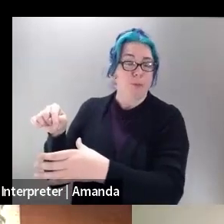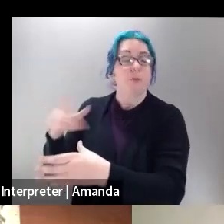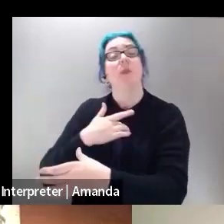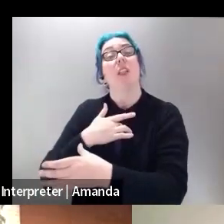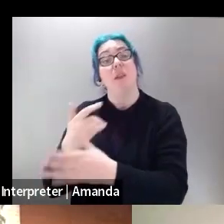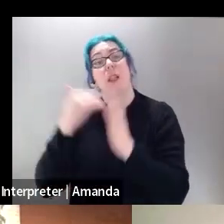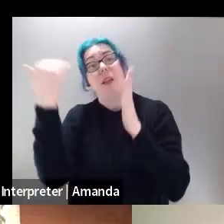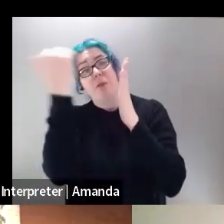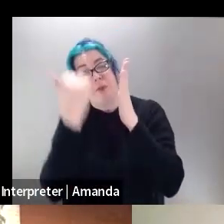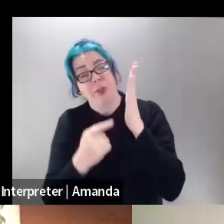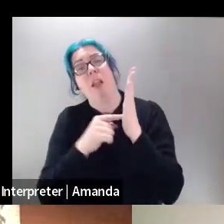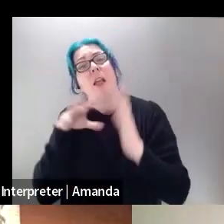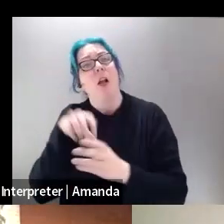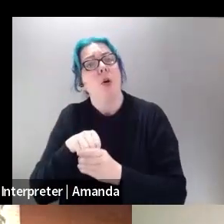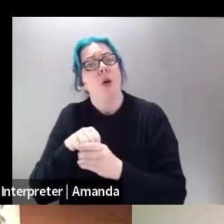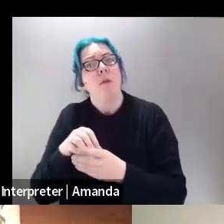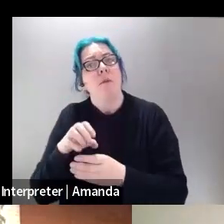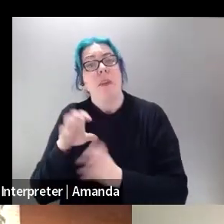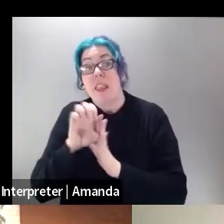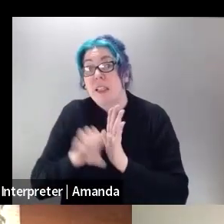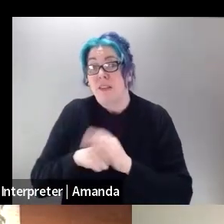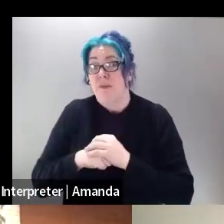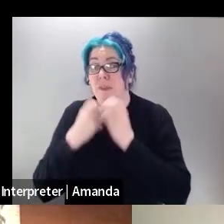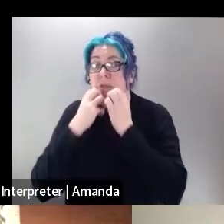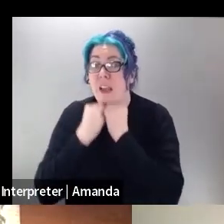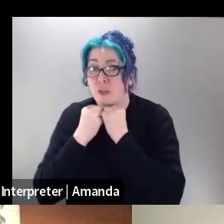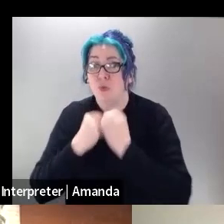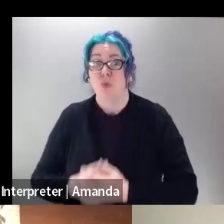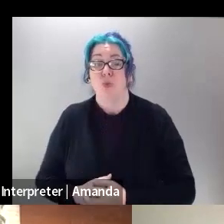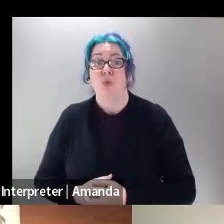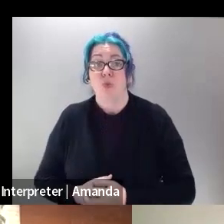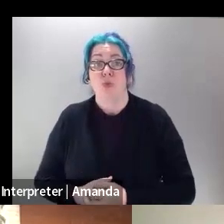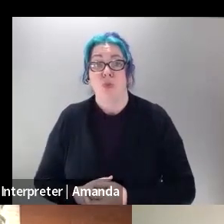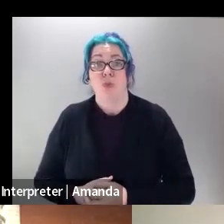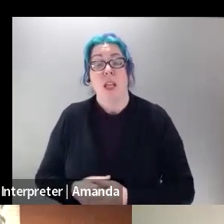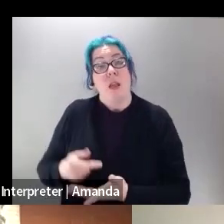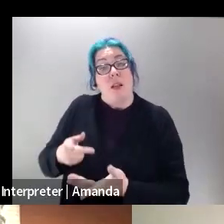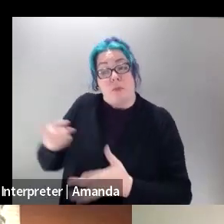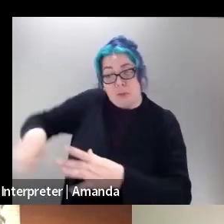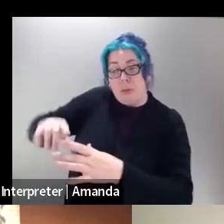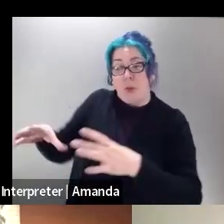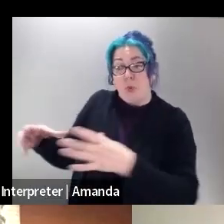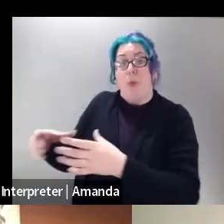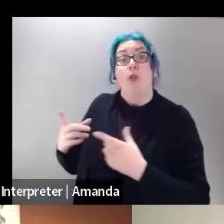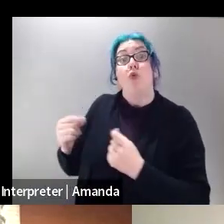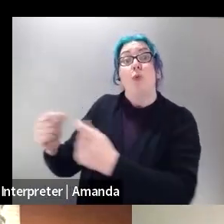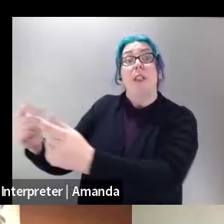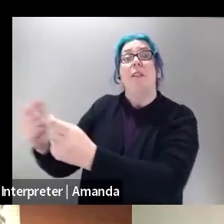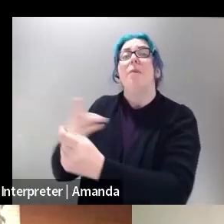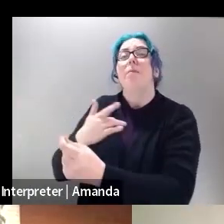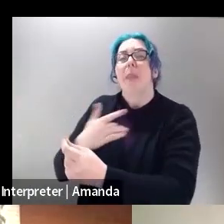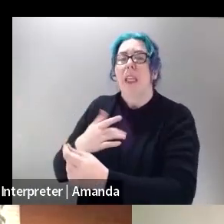are part of that project, whatever it is, somehow, and emotions, and there's some kind of personal stake for